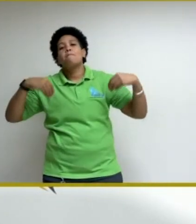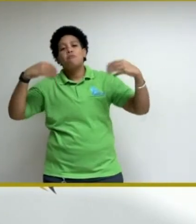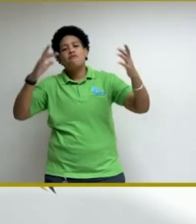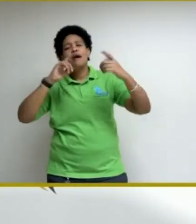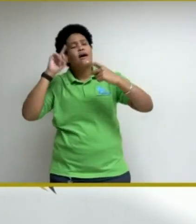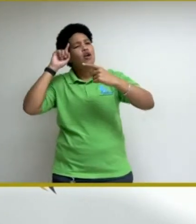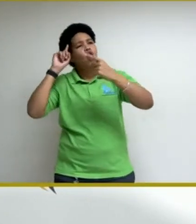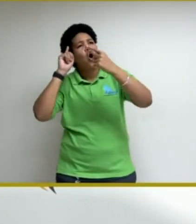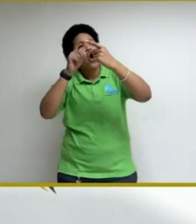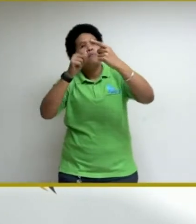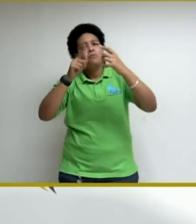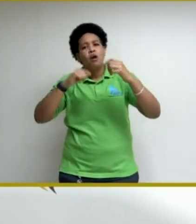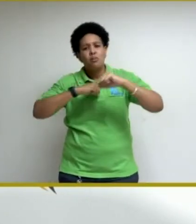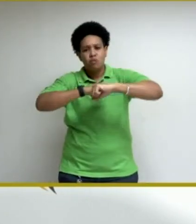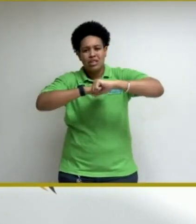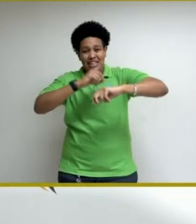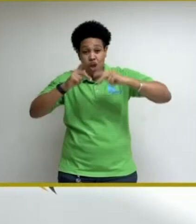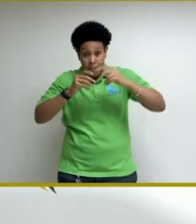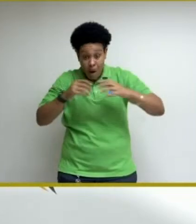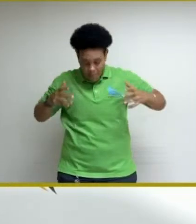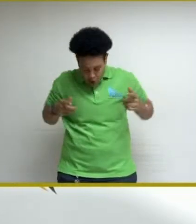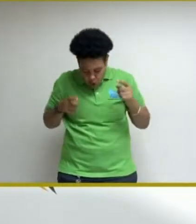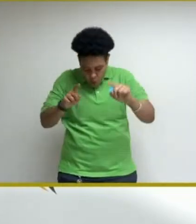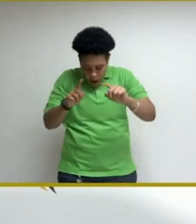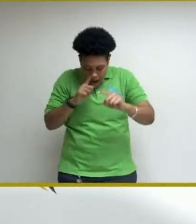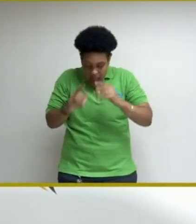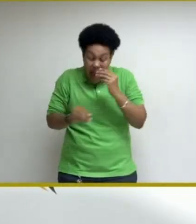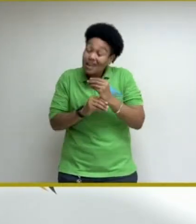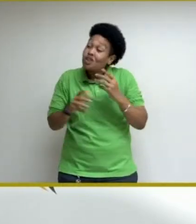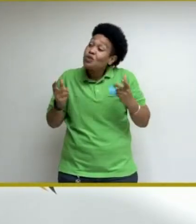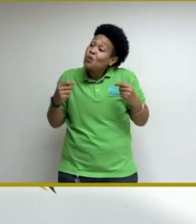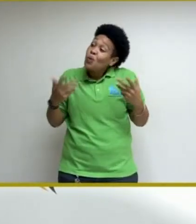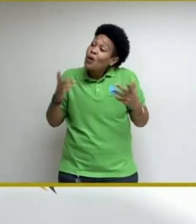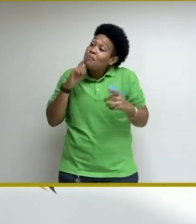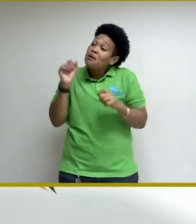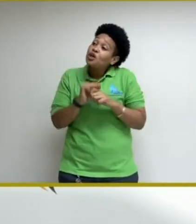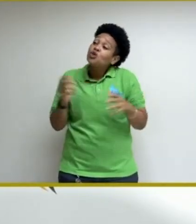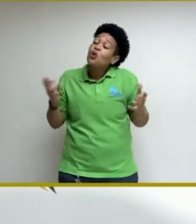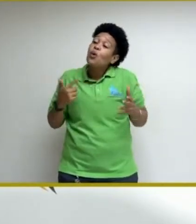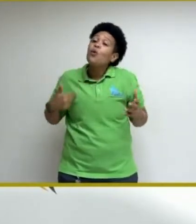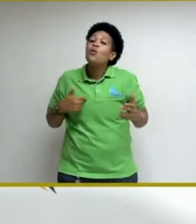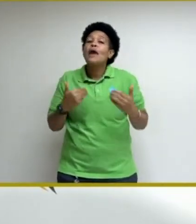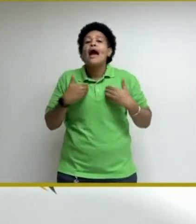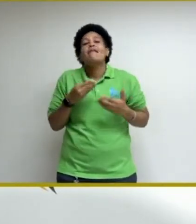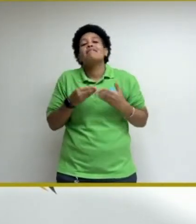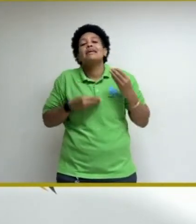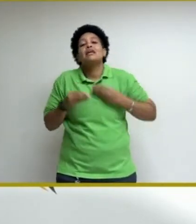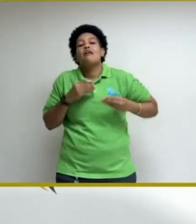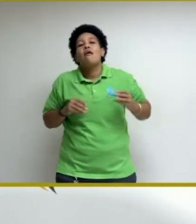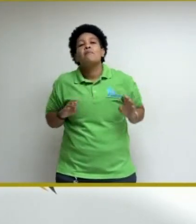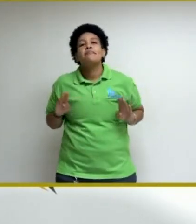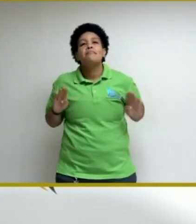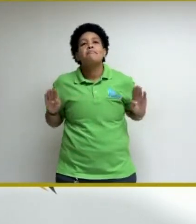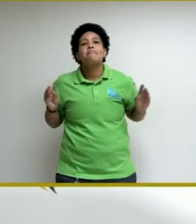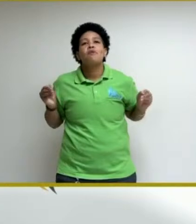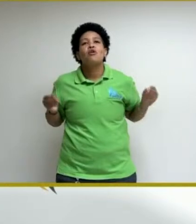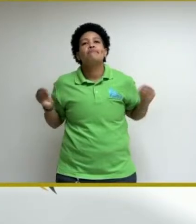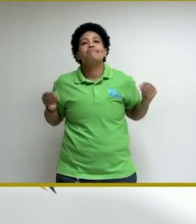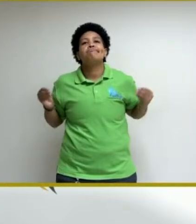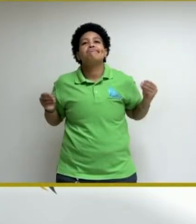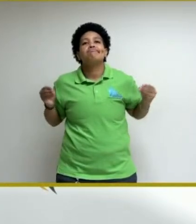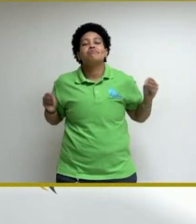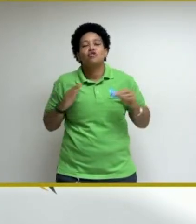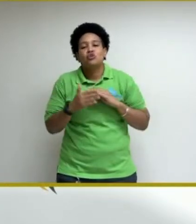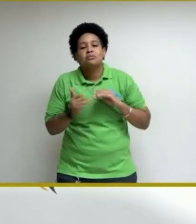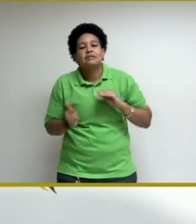optimal protection to the population while also ensuring that we have economic activity continuing.